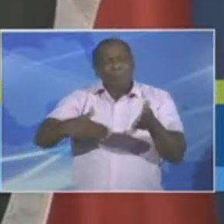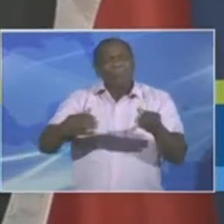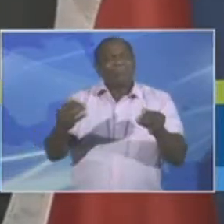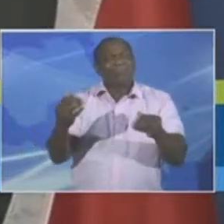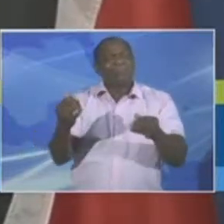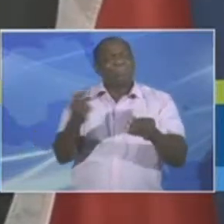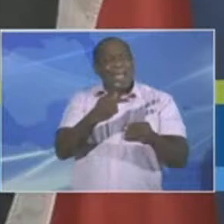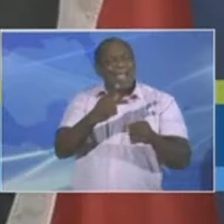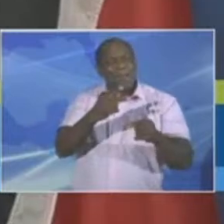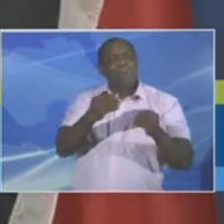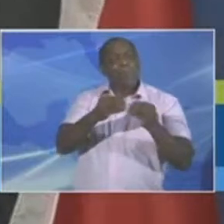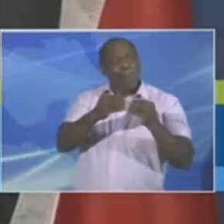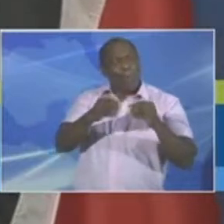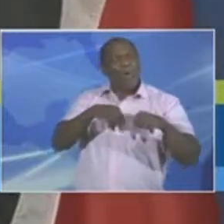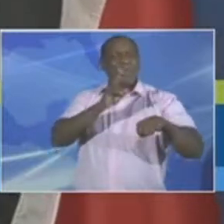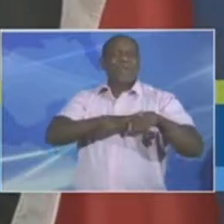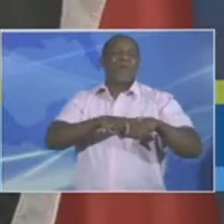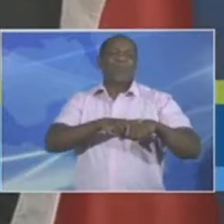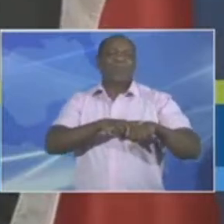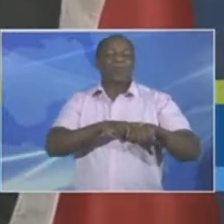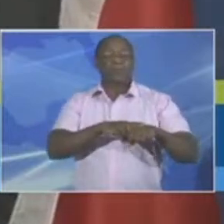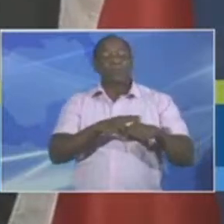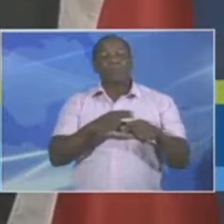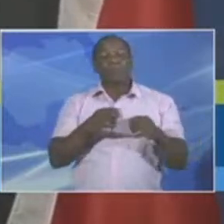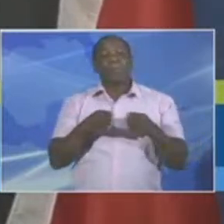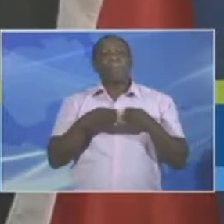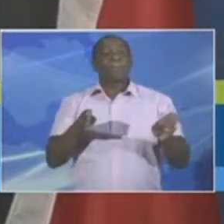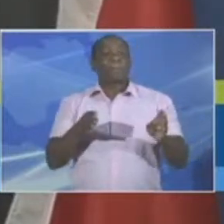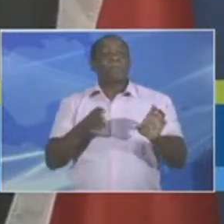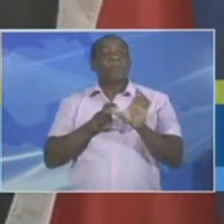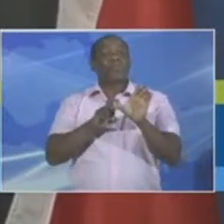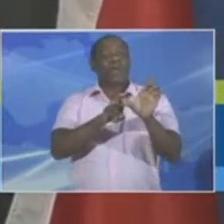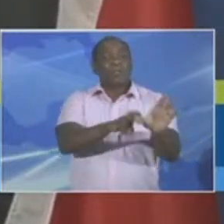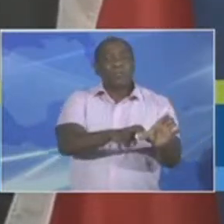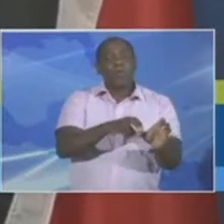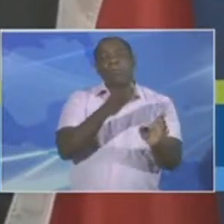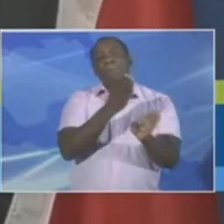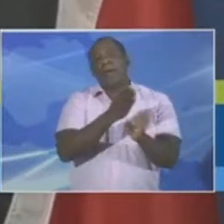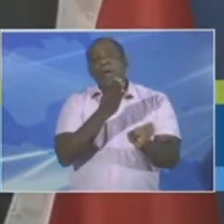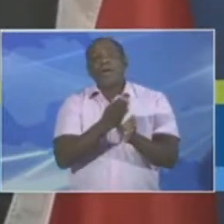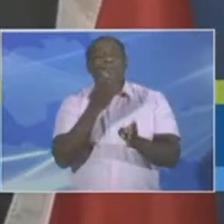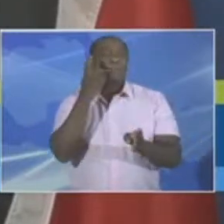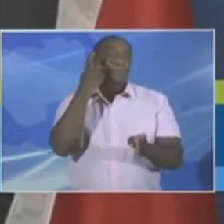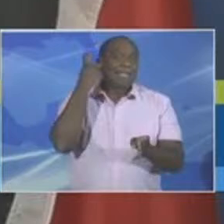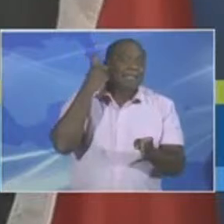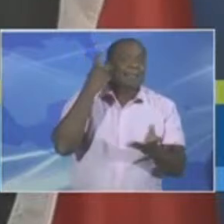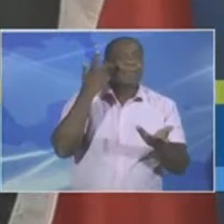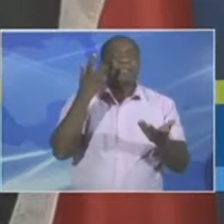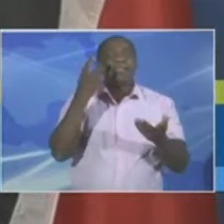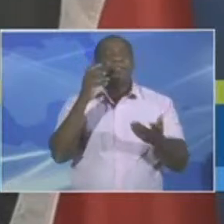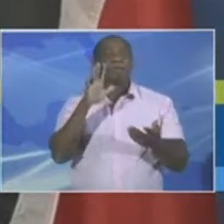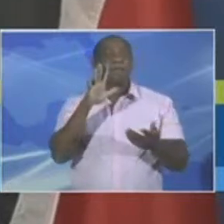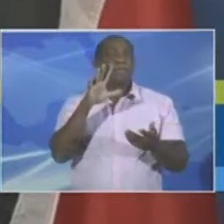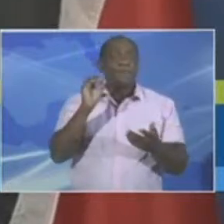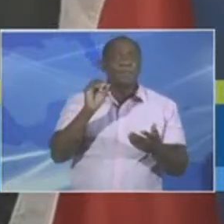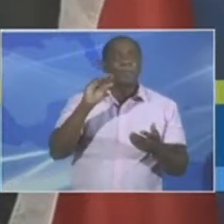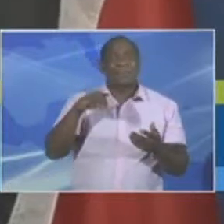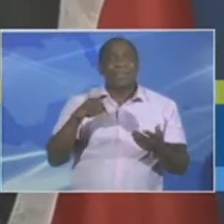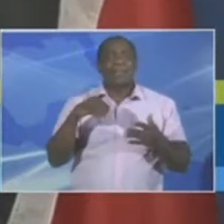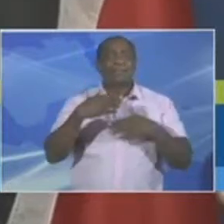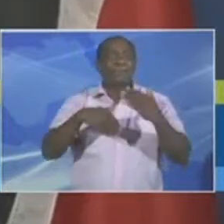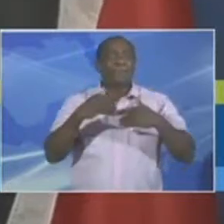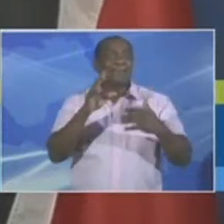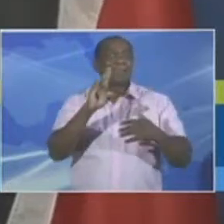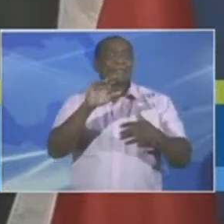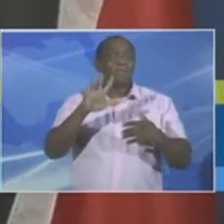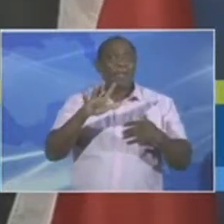had public transport, even private buses and taxis, 50%, 75%, and 100% now.